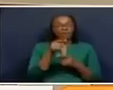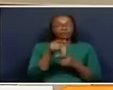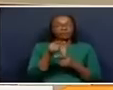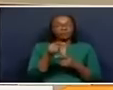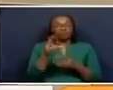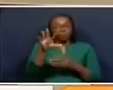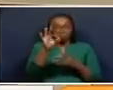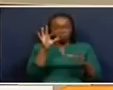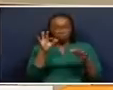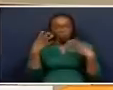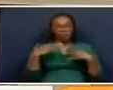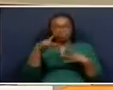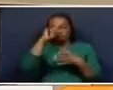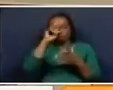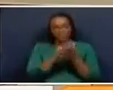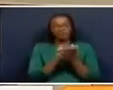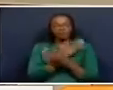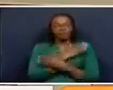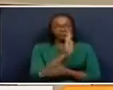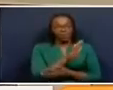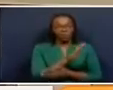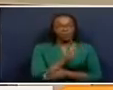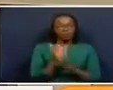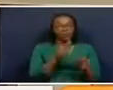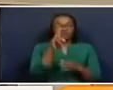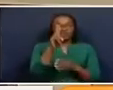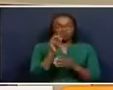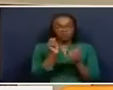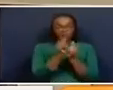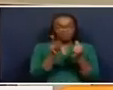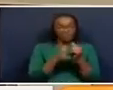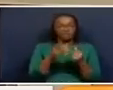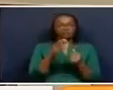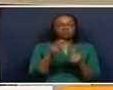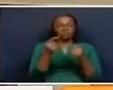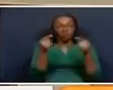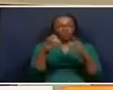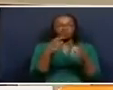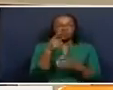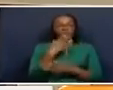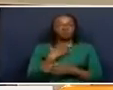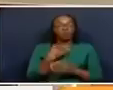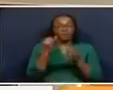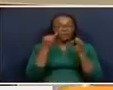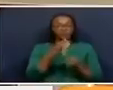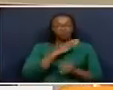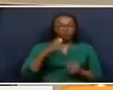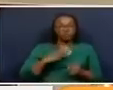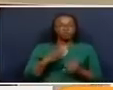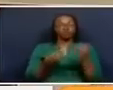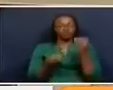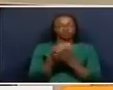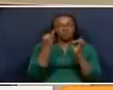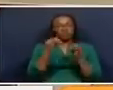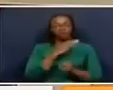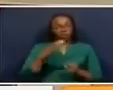the commission. In 2017, the opposition said they want a fresh commission. There was a fresh commission. In 2007, the opposition